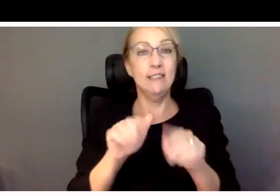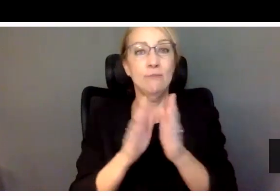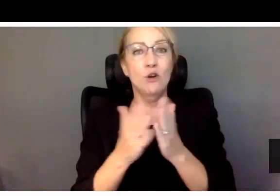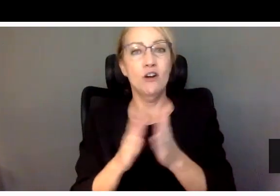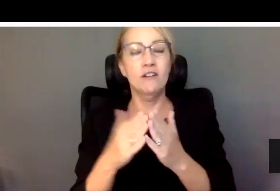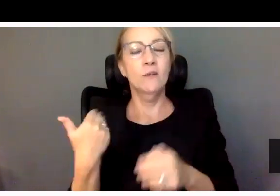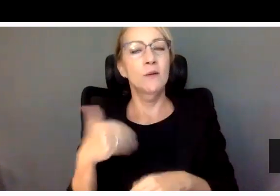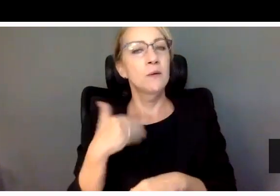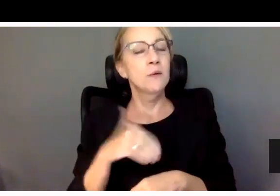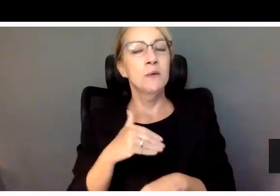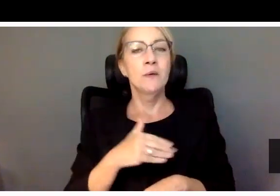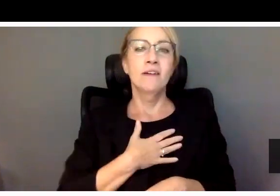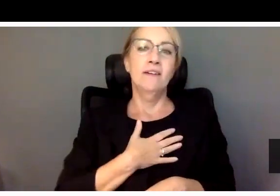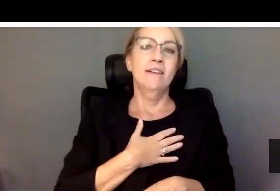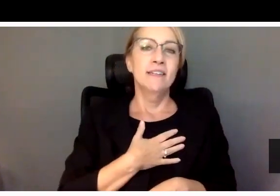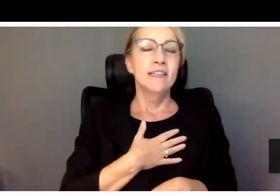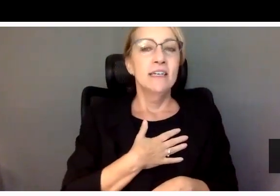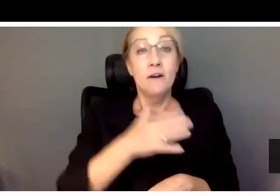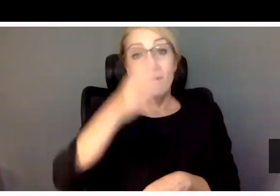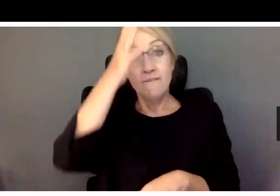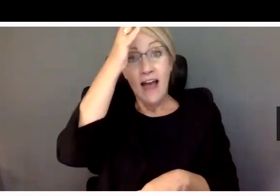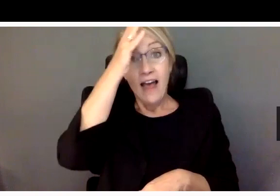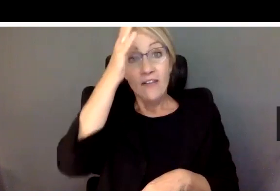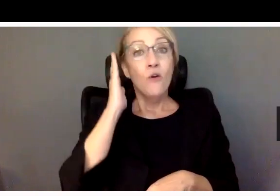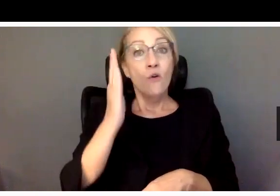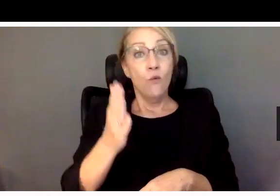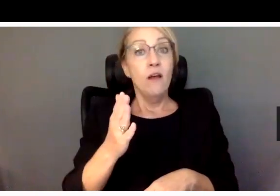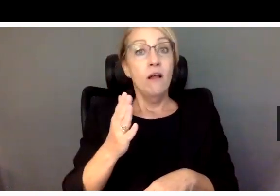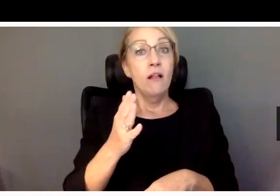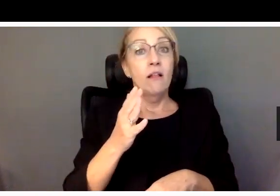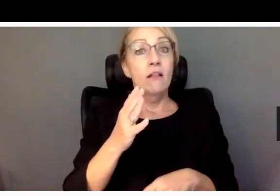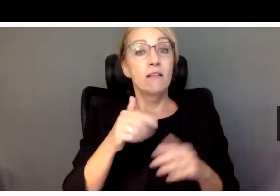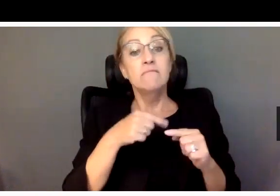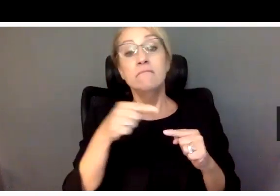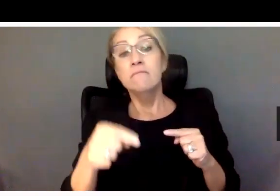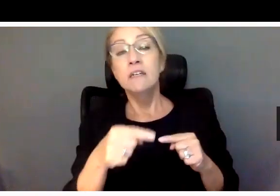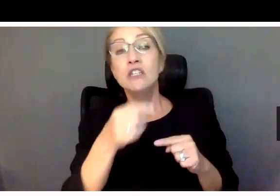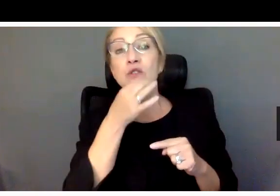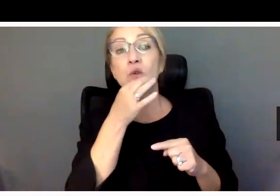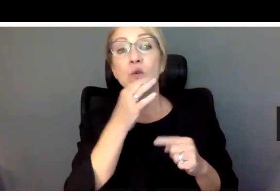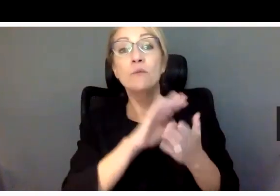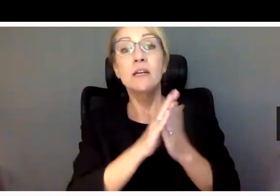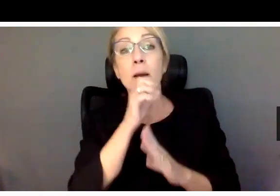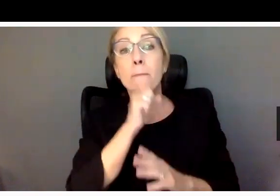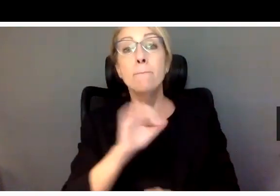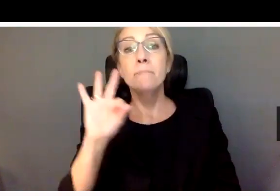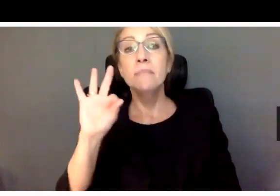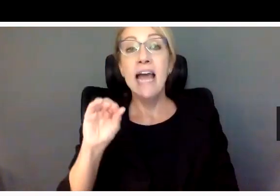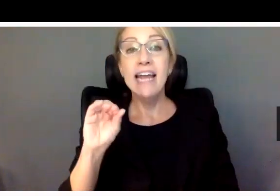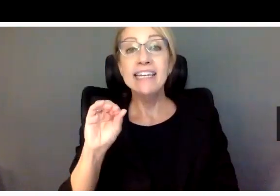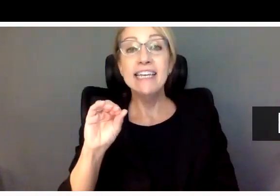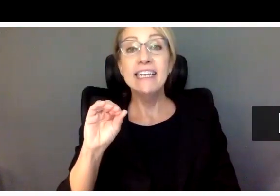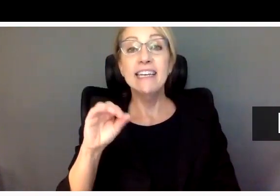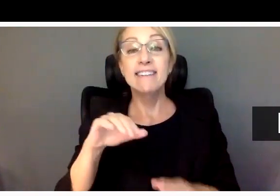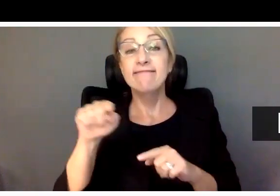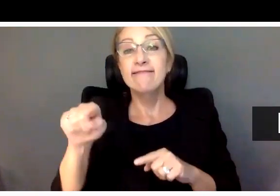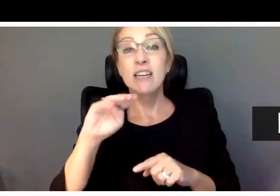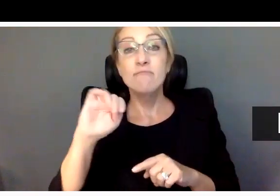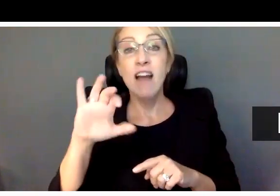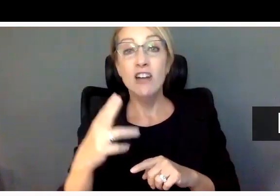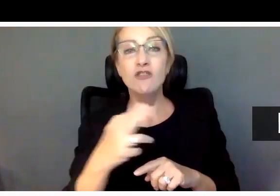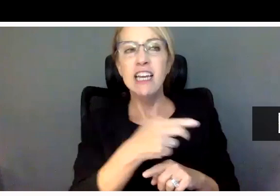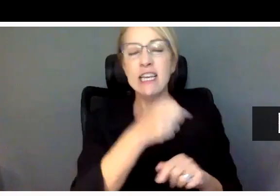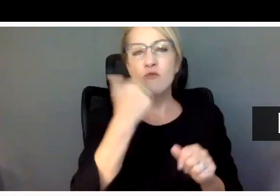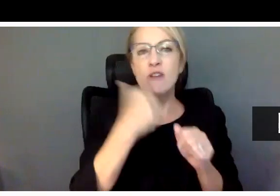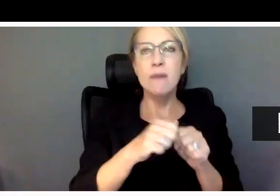dad, who will be 90 in March, remembers 1936 like it was yesterday. But Daddy